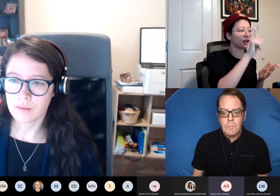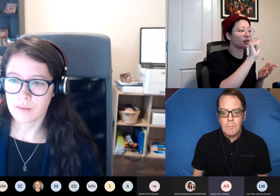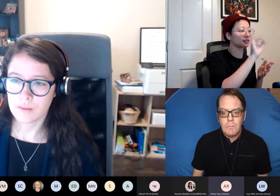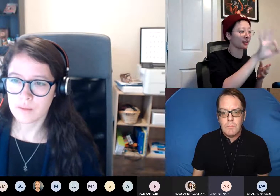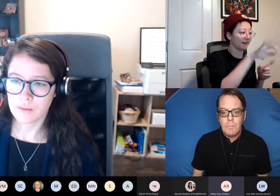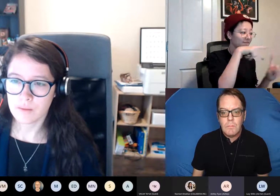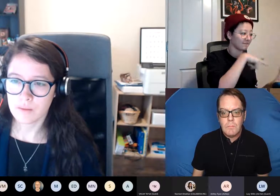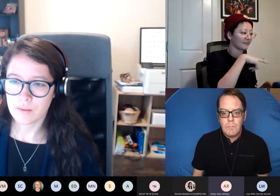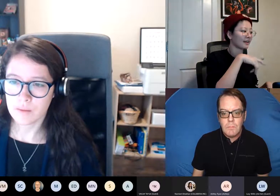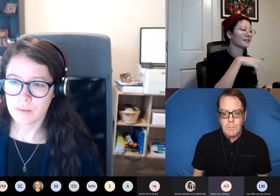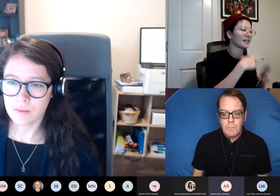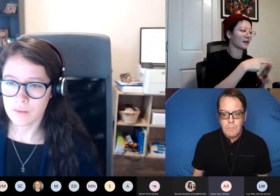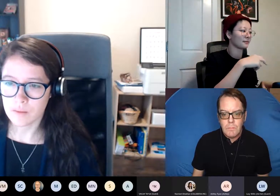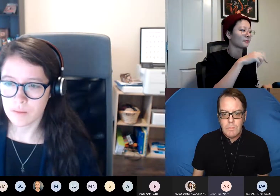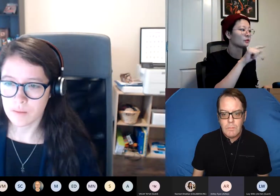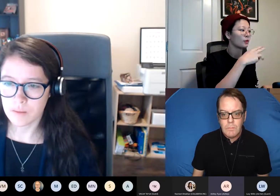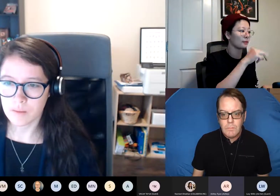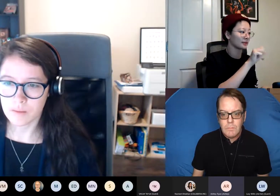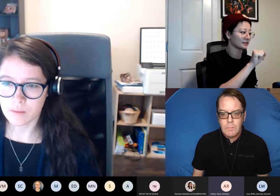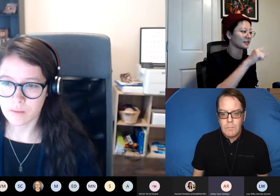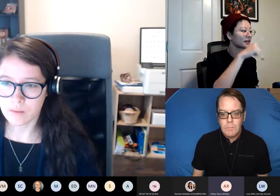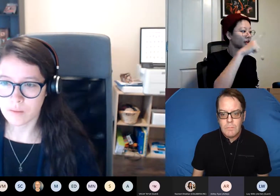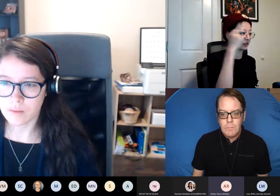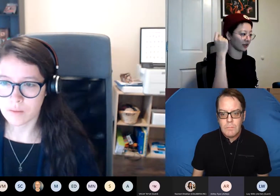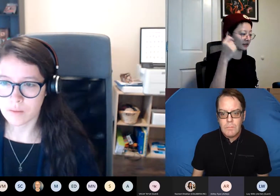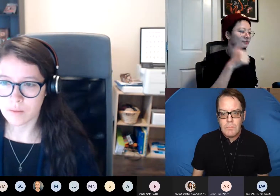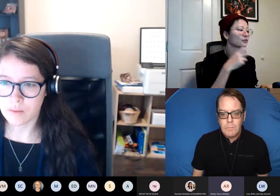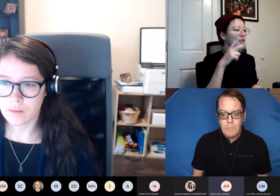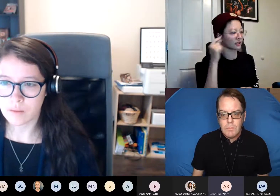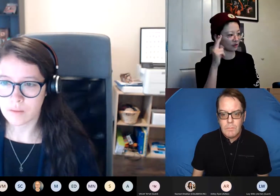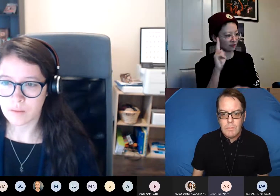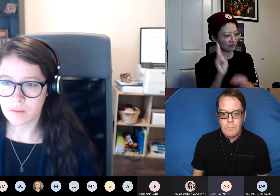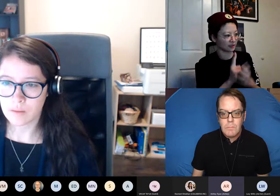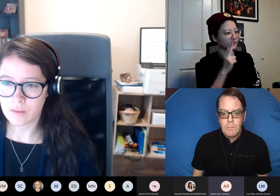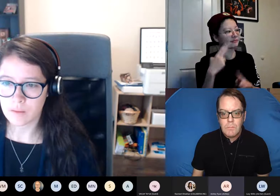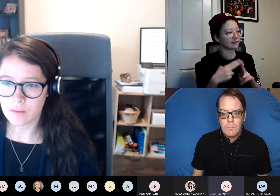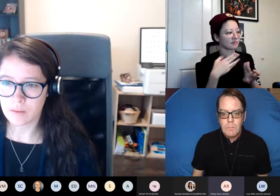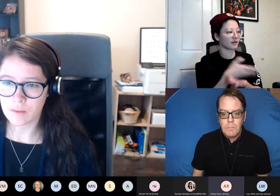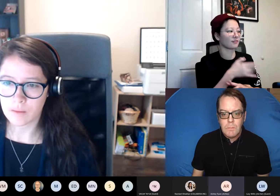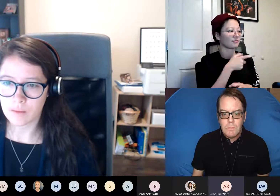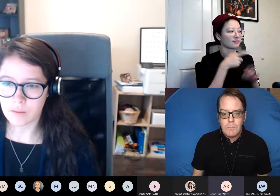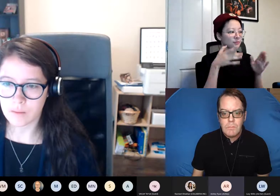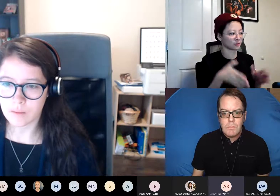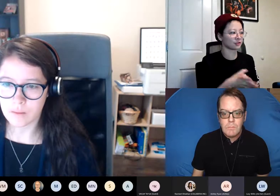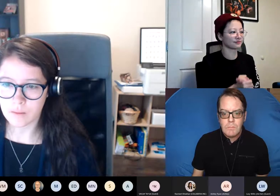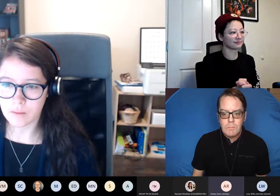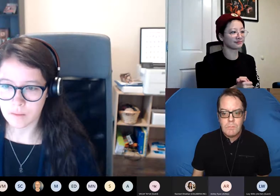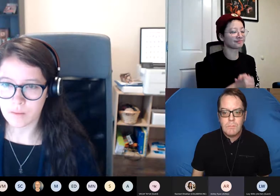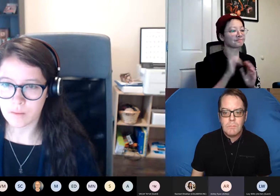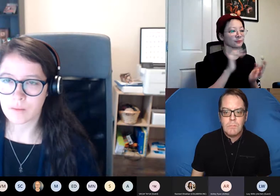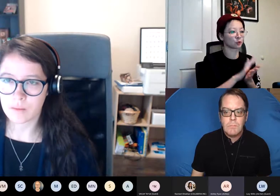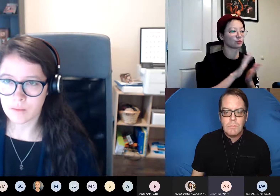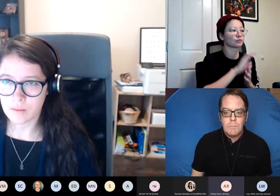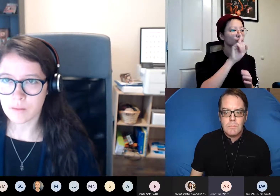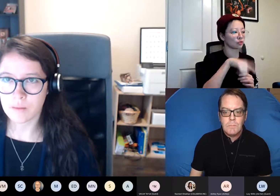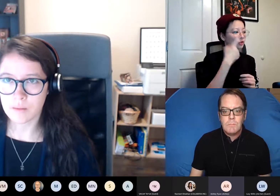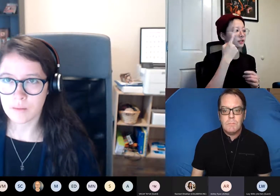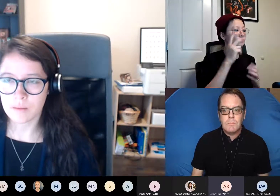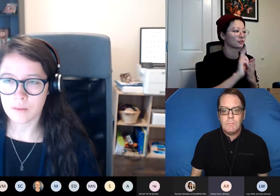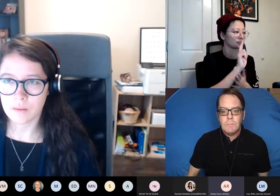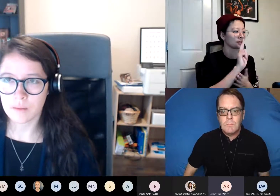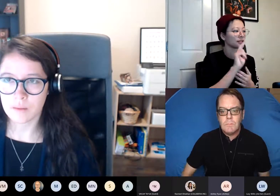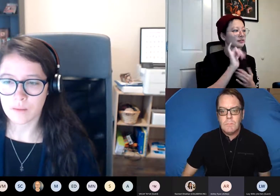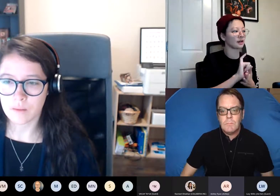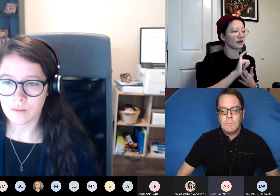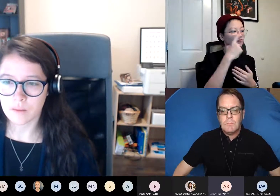places such as Gallaudet University. The individual Thomas Gallaudet, who had went to Europe, had came